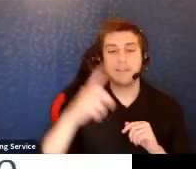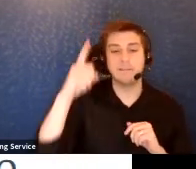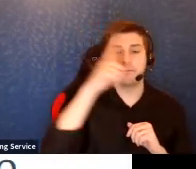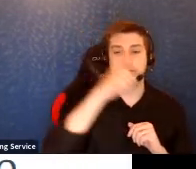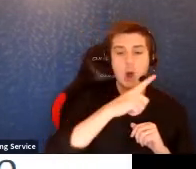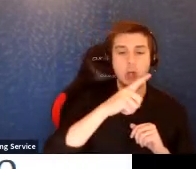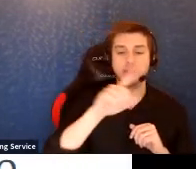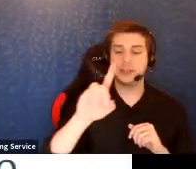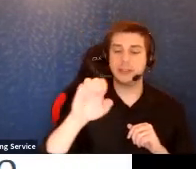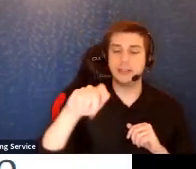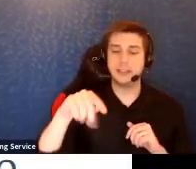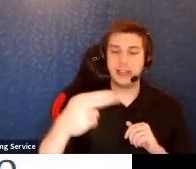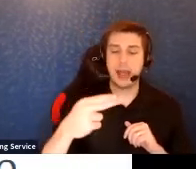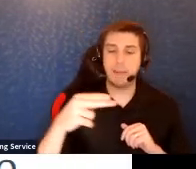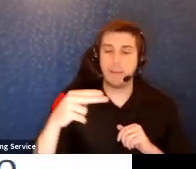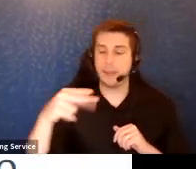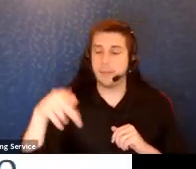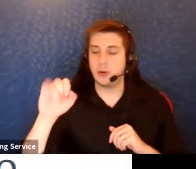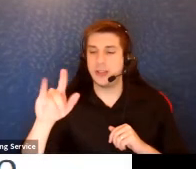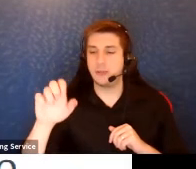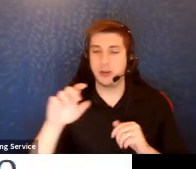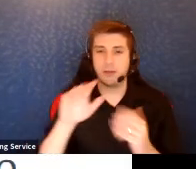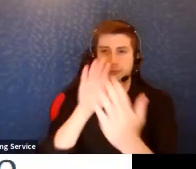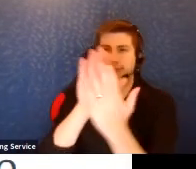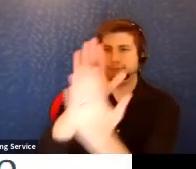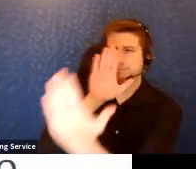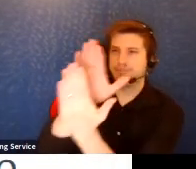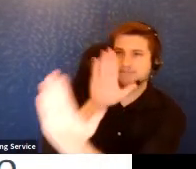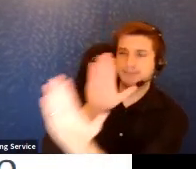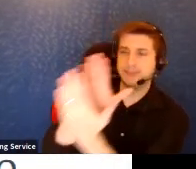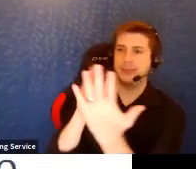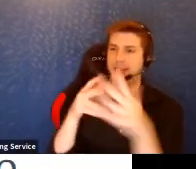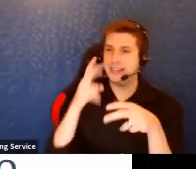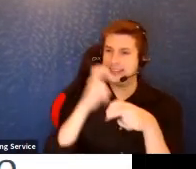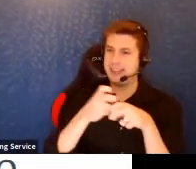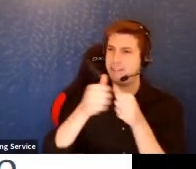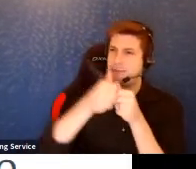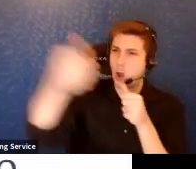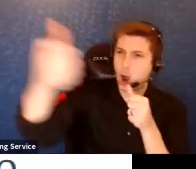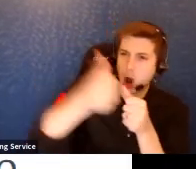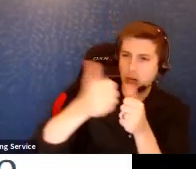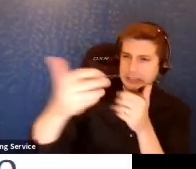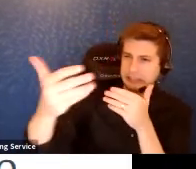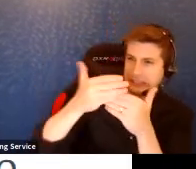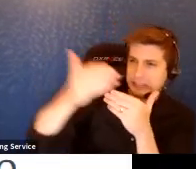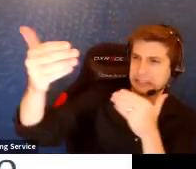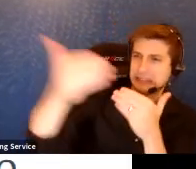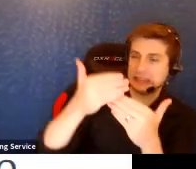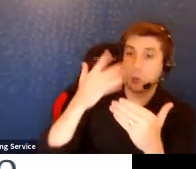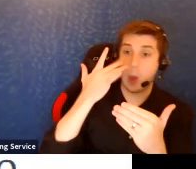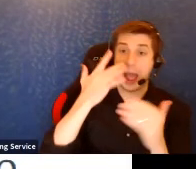depth perception. It is going to be increasingly difficult to gauge distance due to reduced color